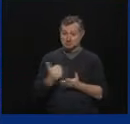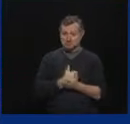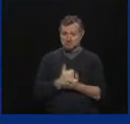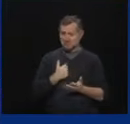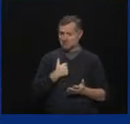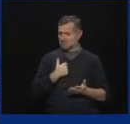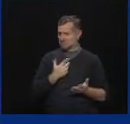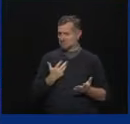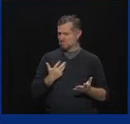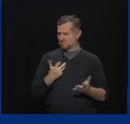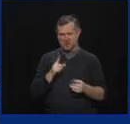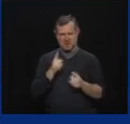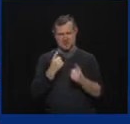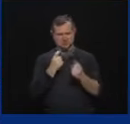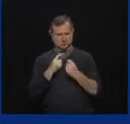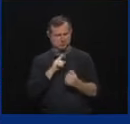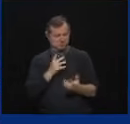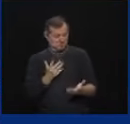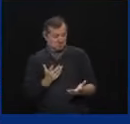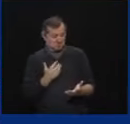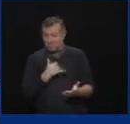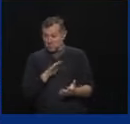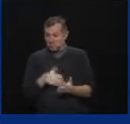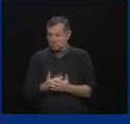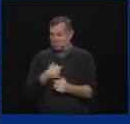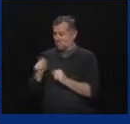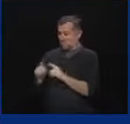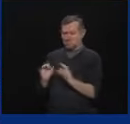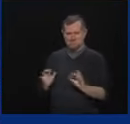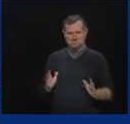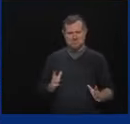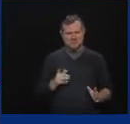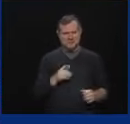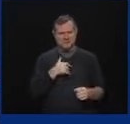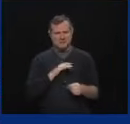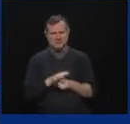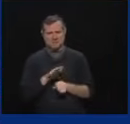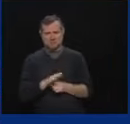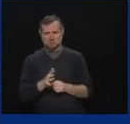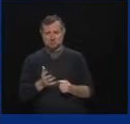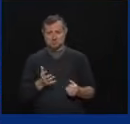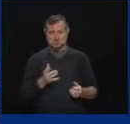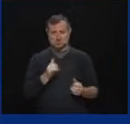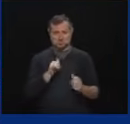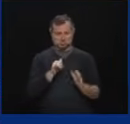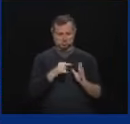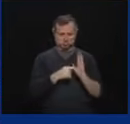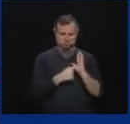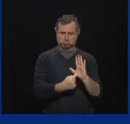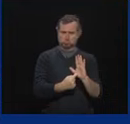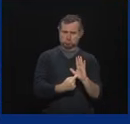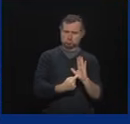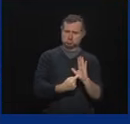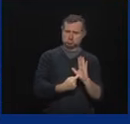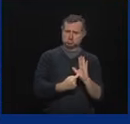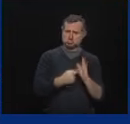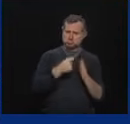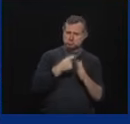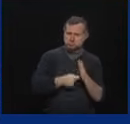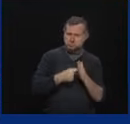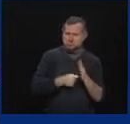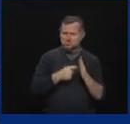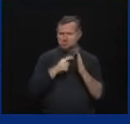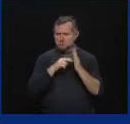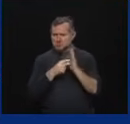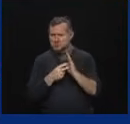full picture of what we're dealing with. And does the price tag, for example, include the removal of the existing stadium? You know, is that number